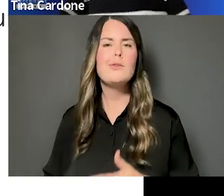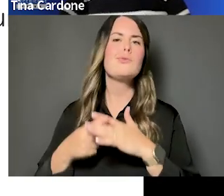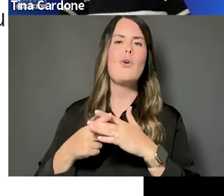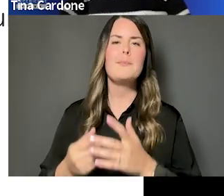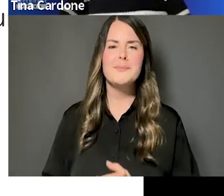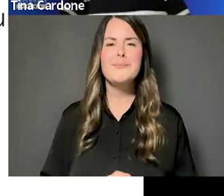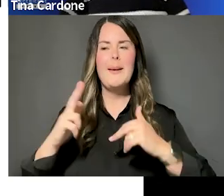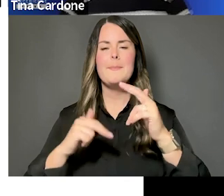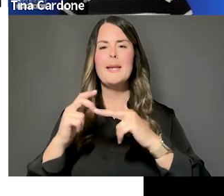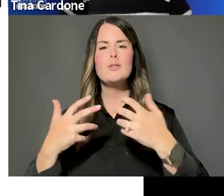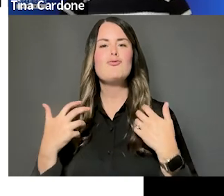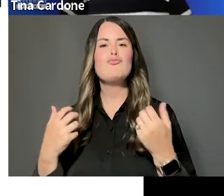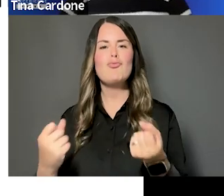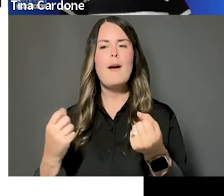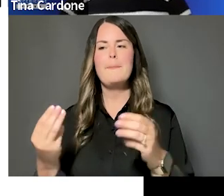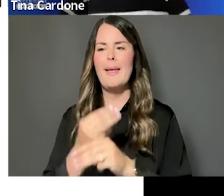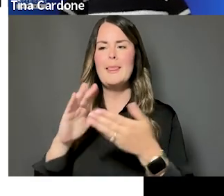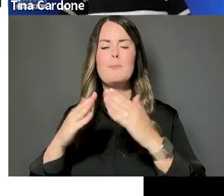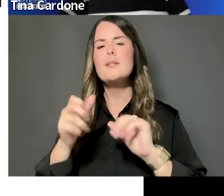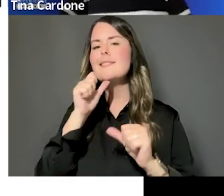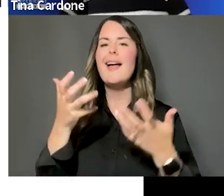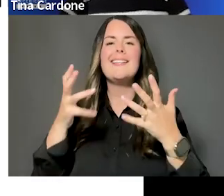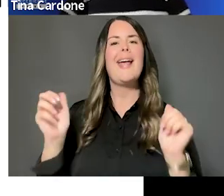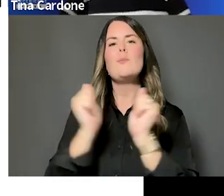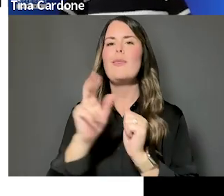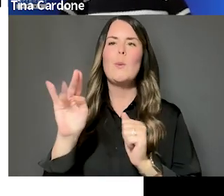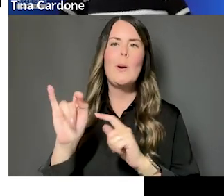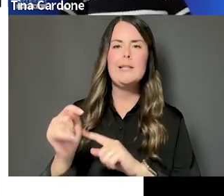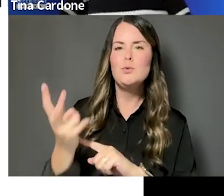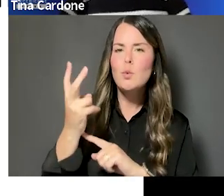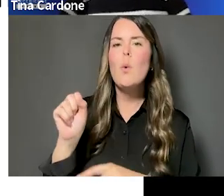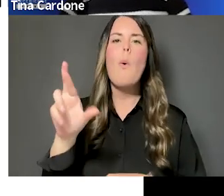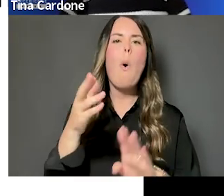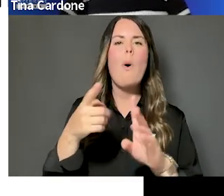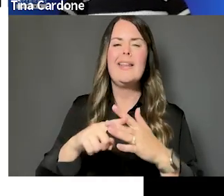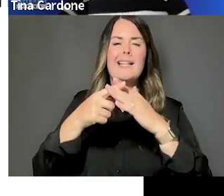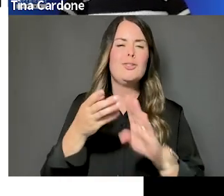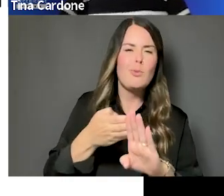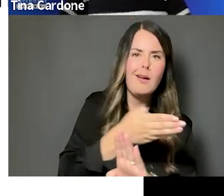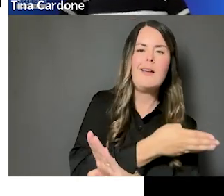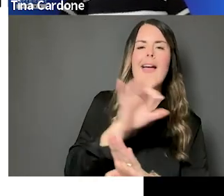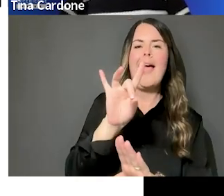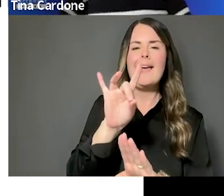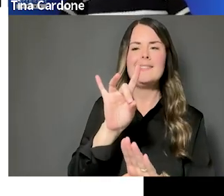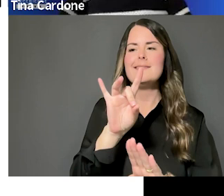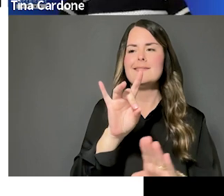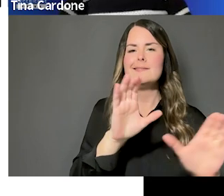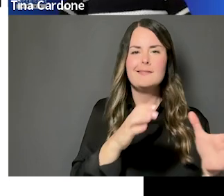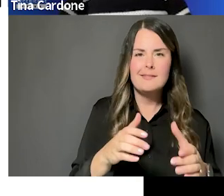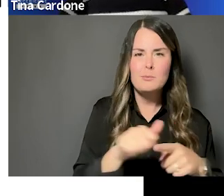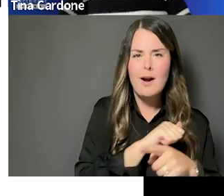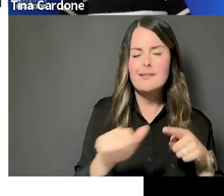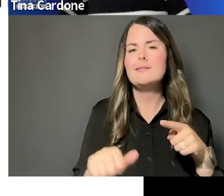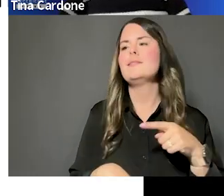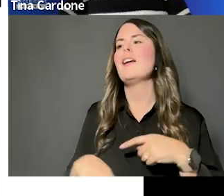start. Building a strong math community doesn't end after Unit 2 or those initial 8 exercises. To support